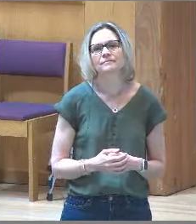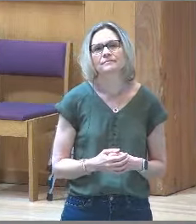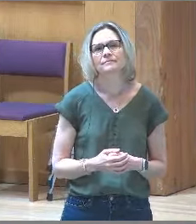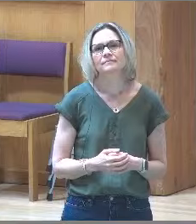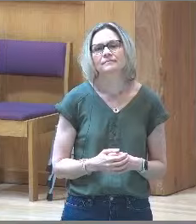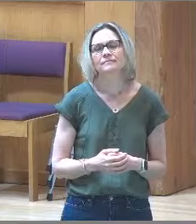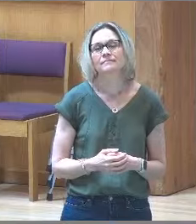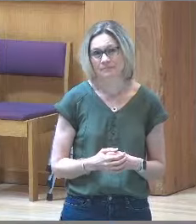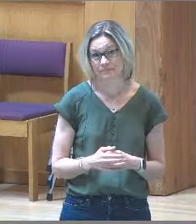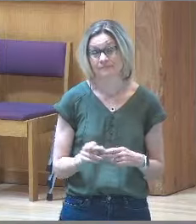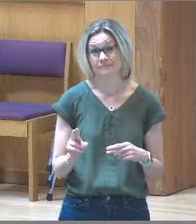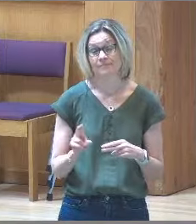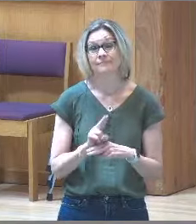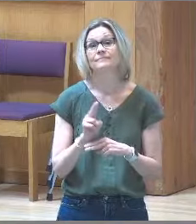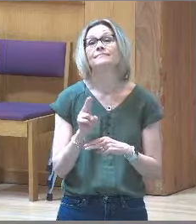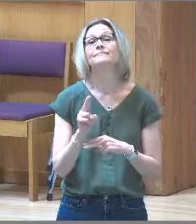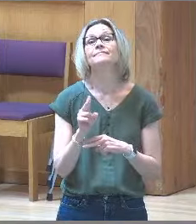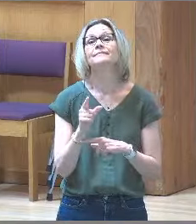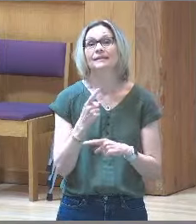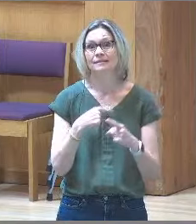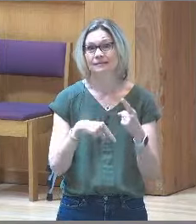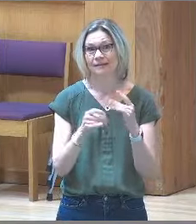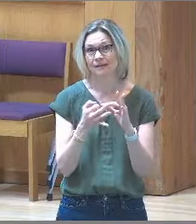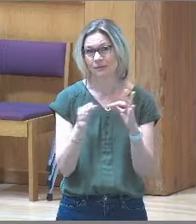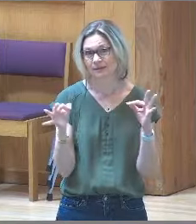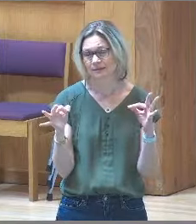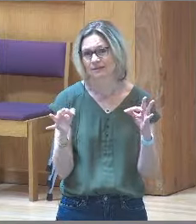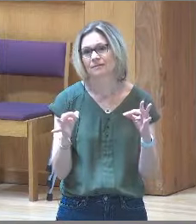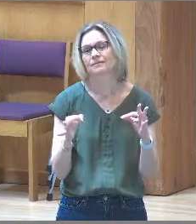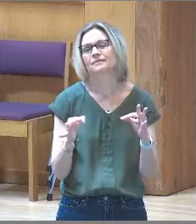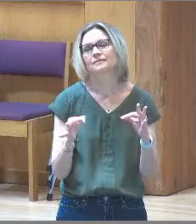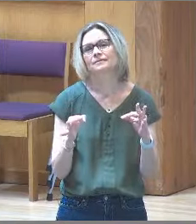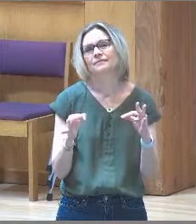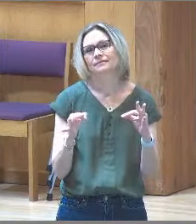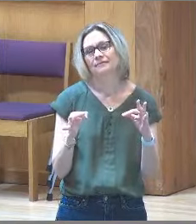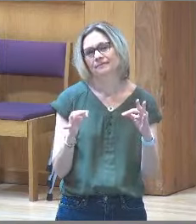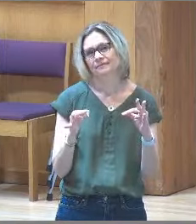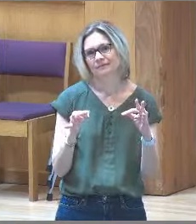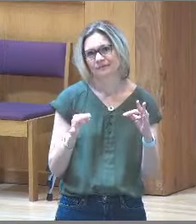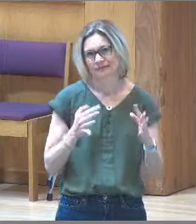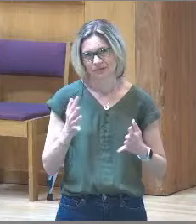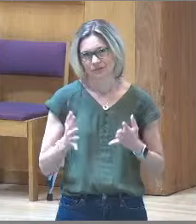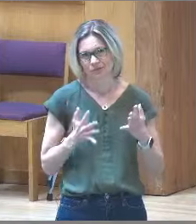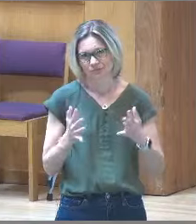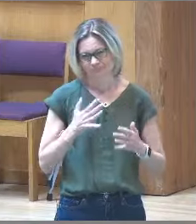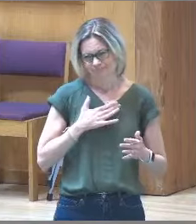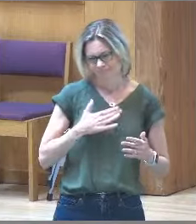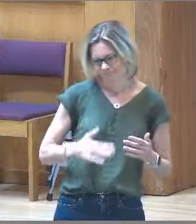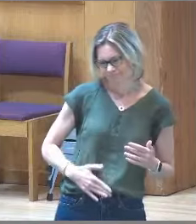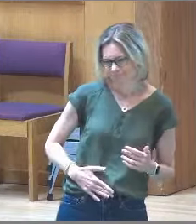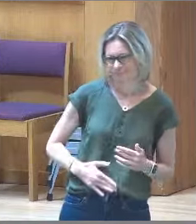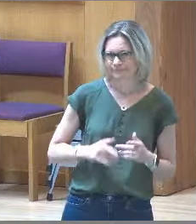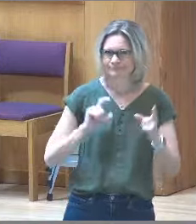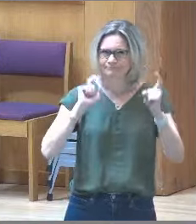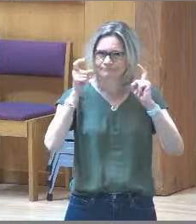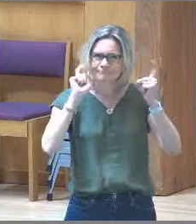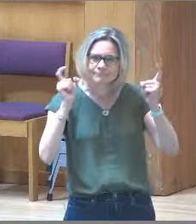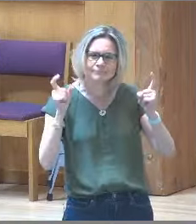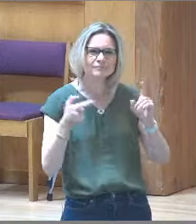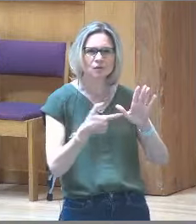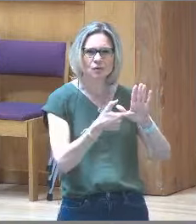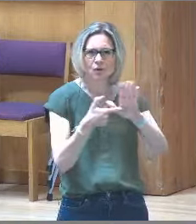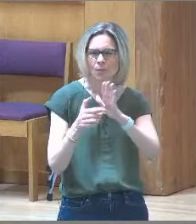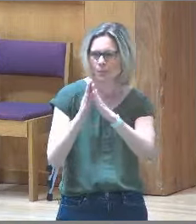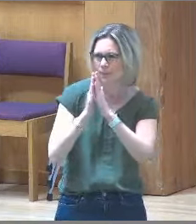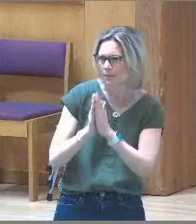Exactly, she's using sign language. She's using the movement of the body to tell the